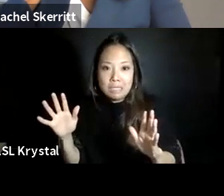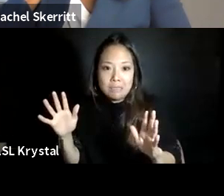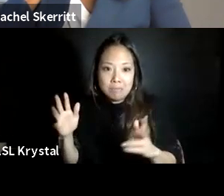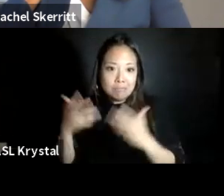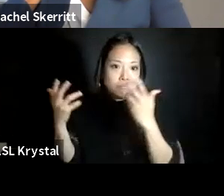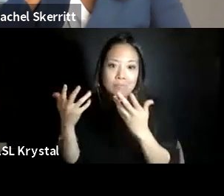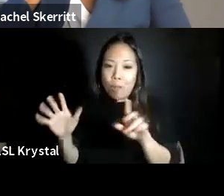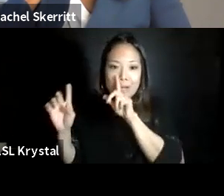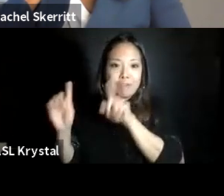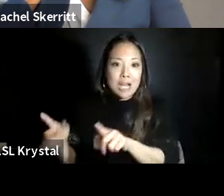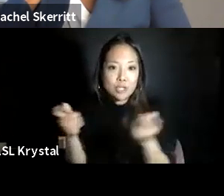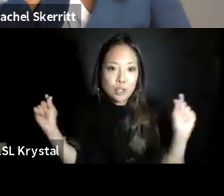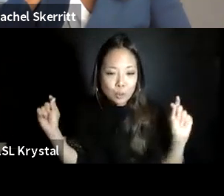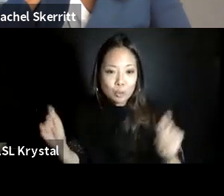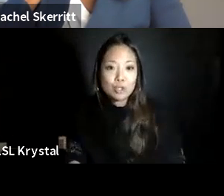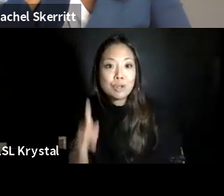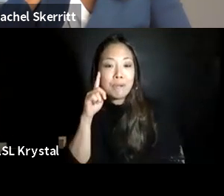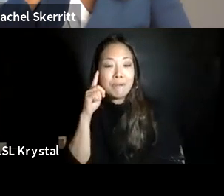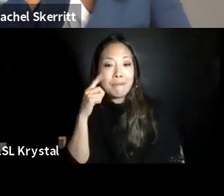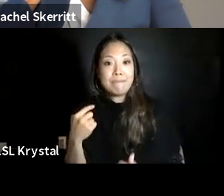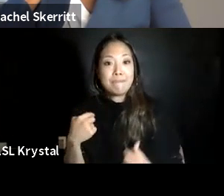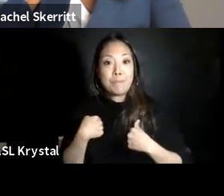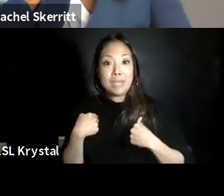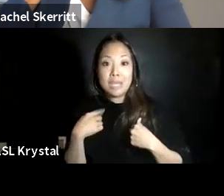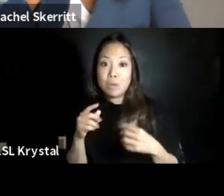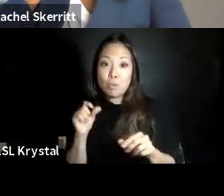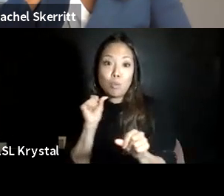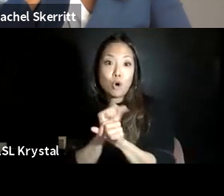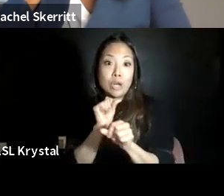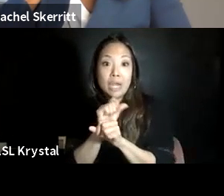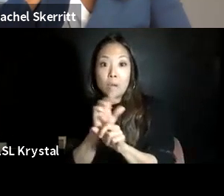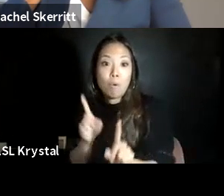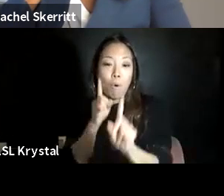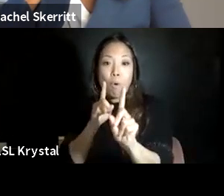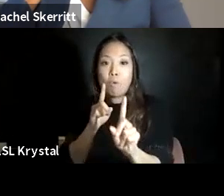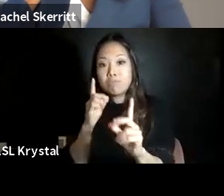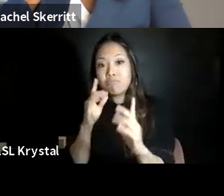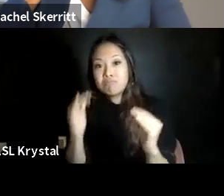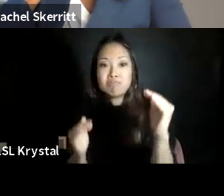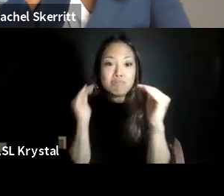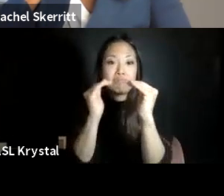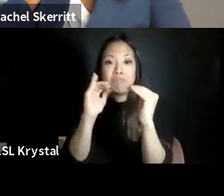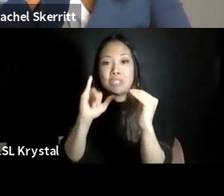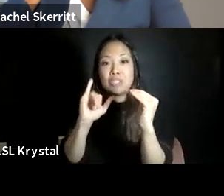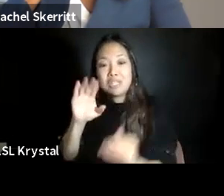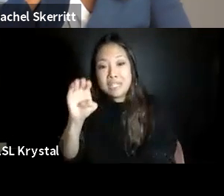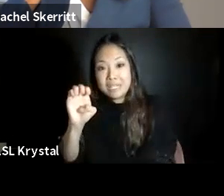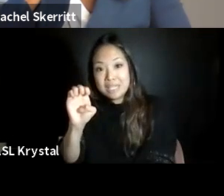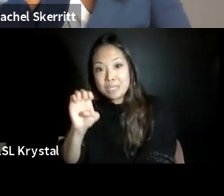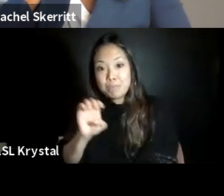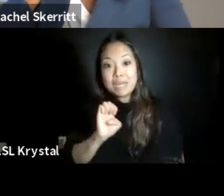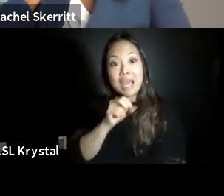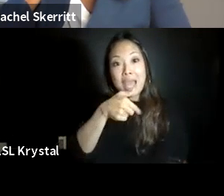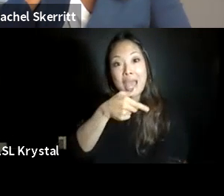we're working towards justice, and equity and justice aren't the same thing. And justice to